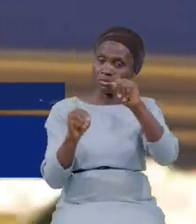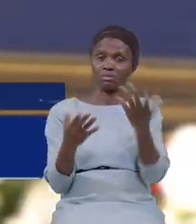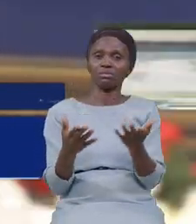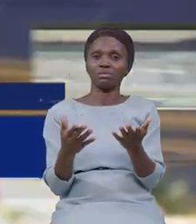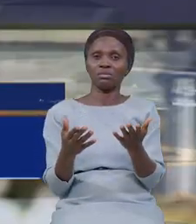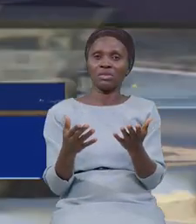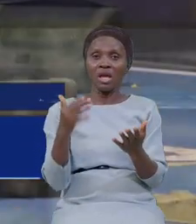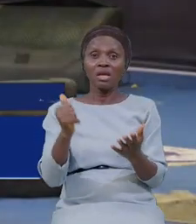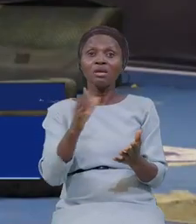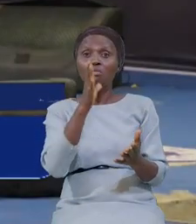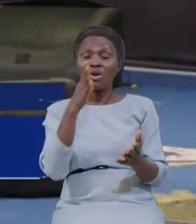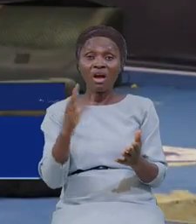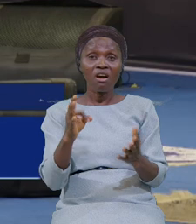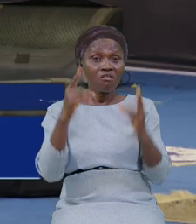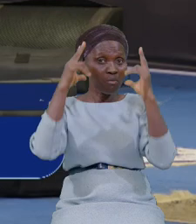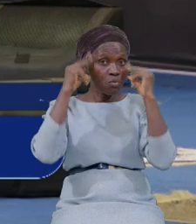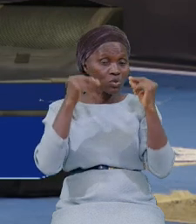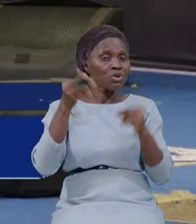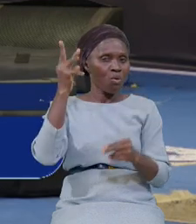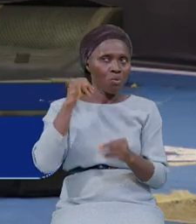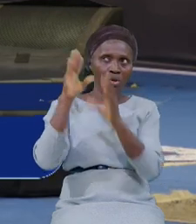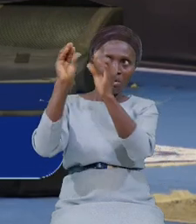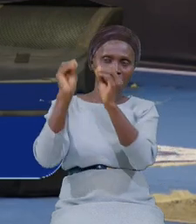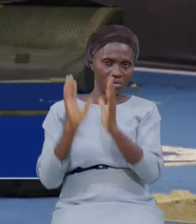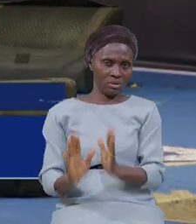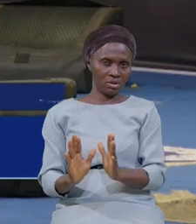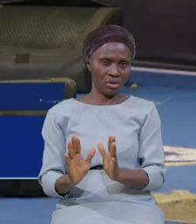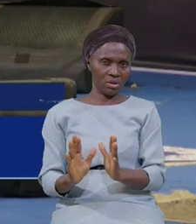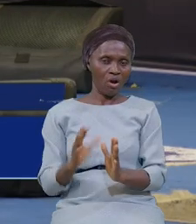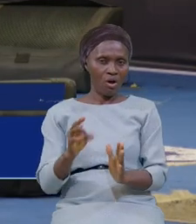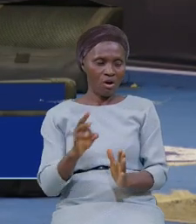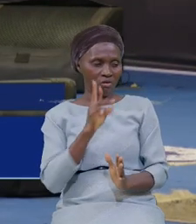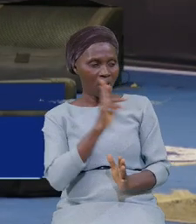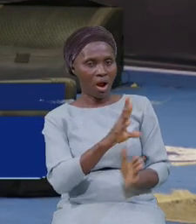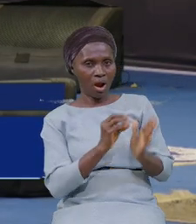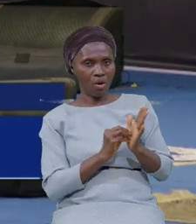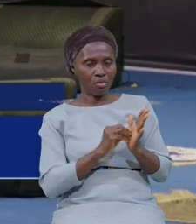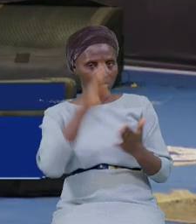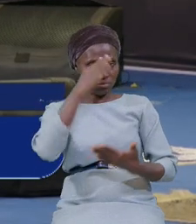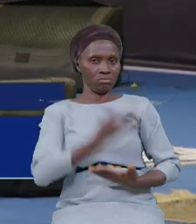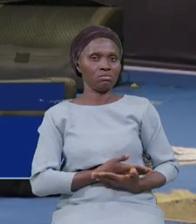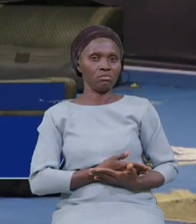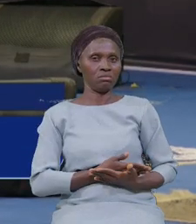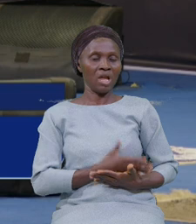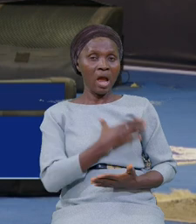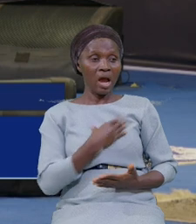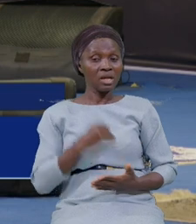was a teacher of her own son, Moses. But she was